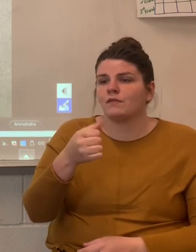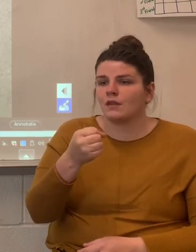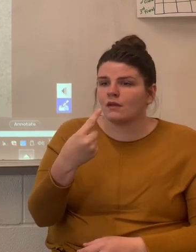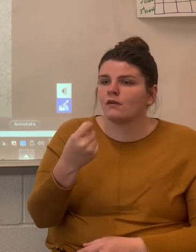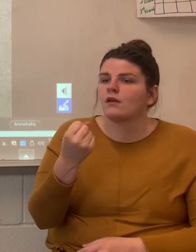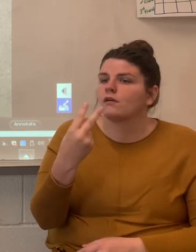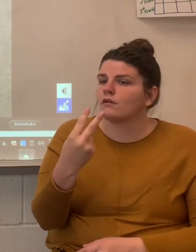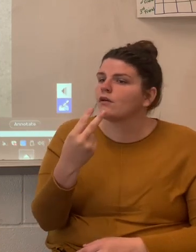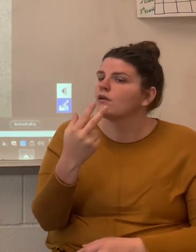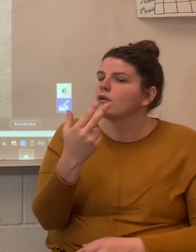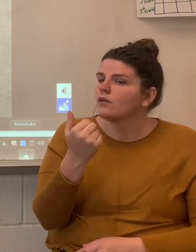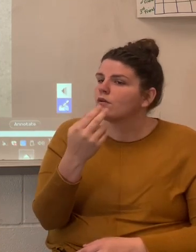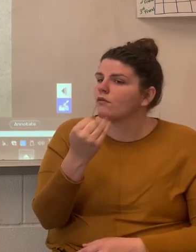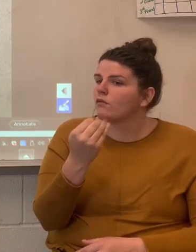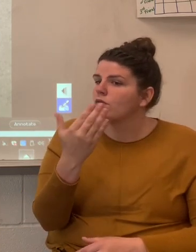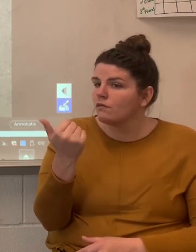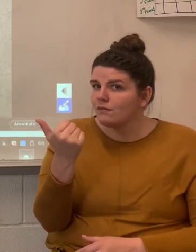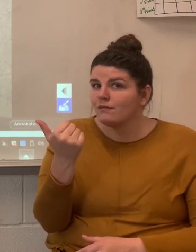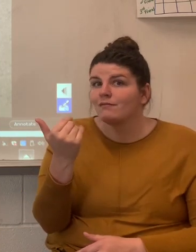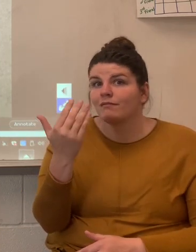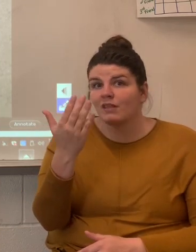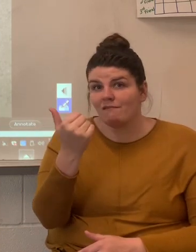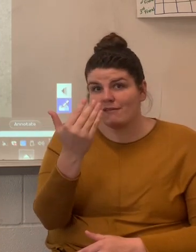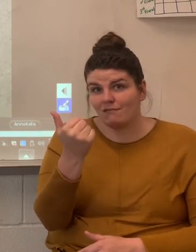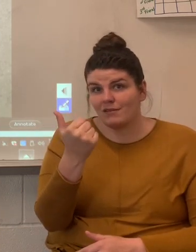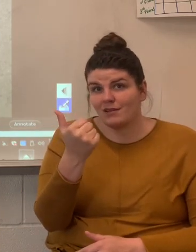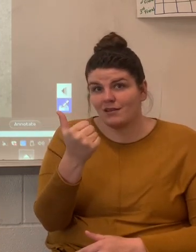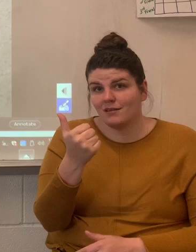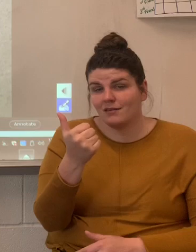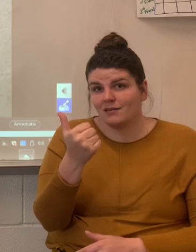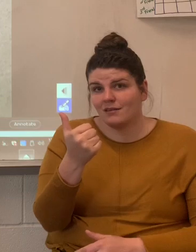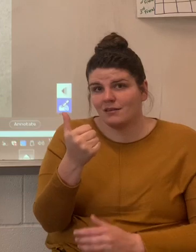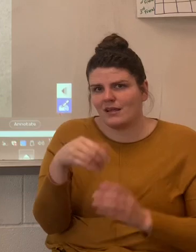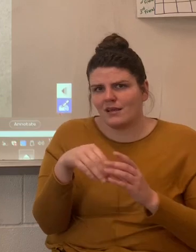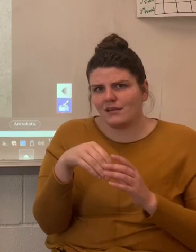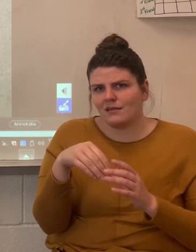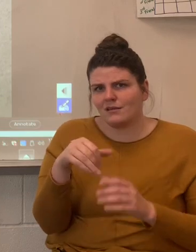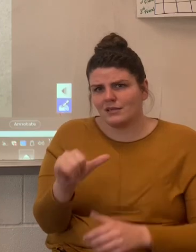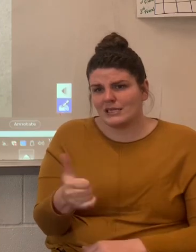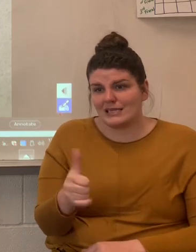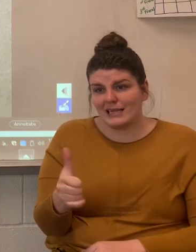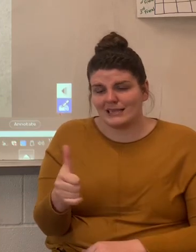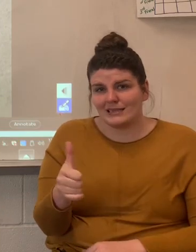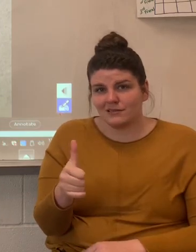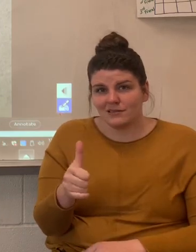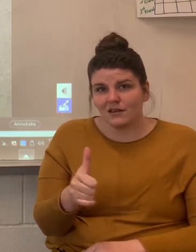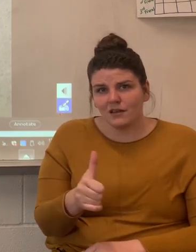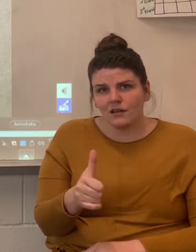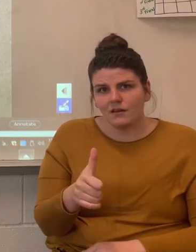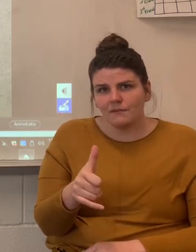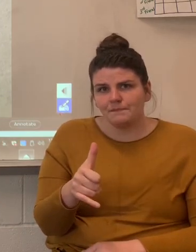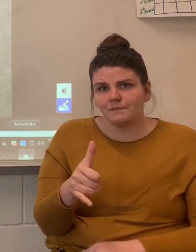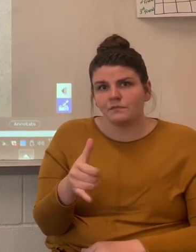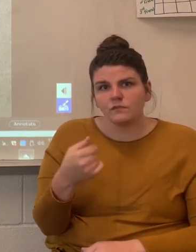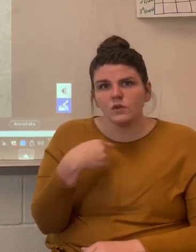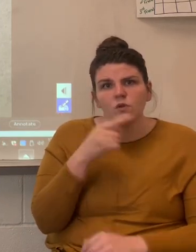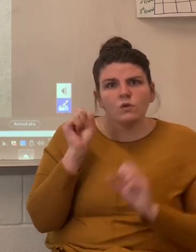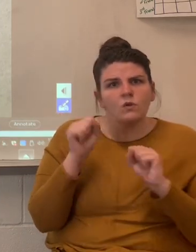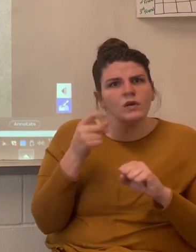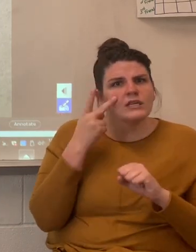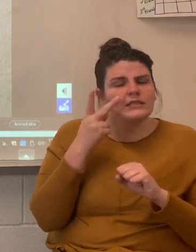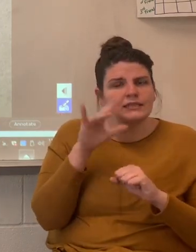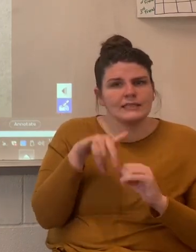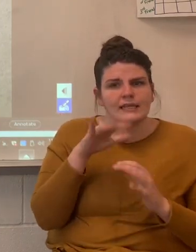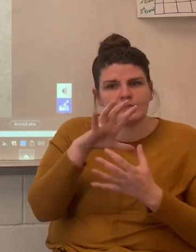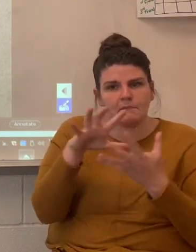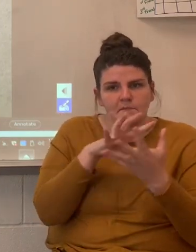14, 15. 15, okay, out of my 10, which we can all see that would be a mixed